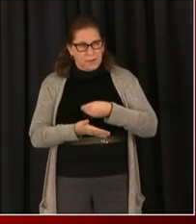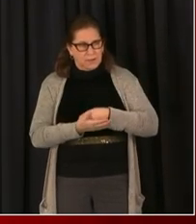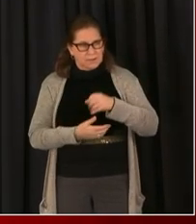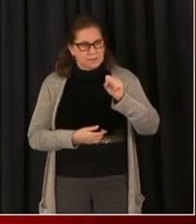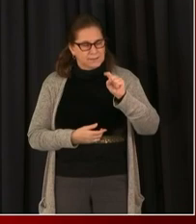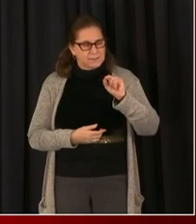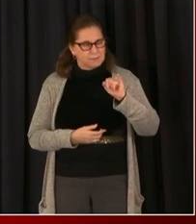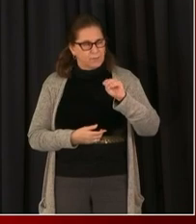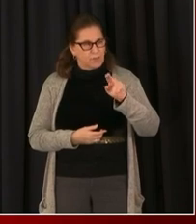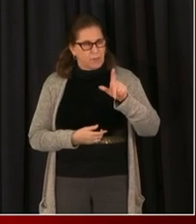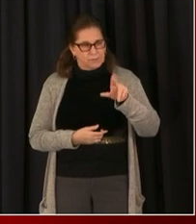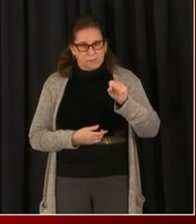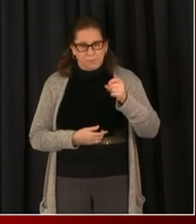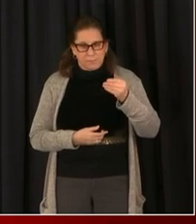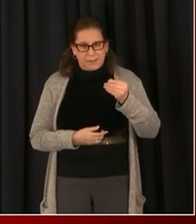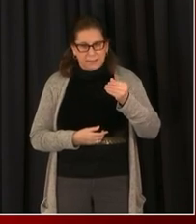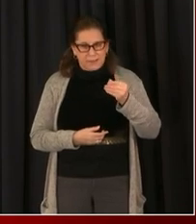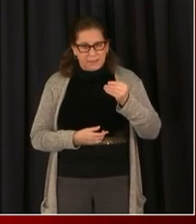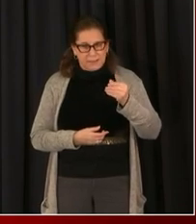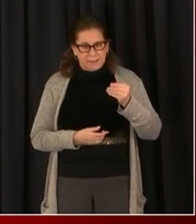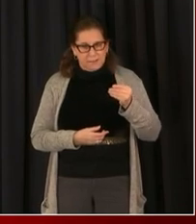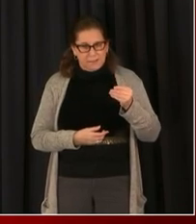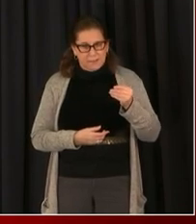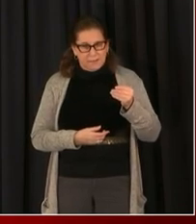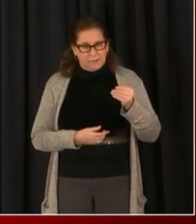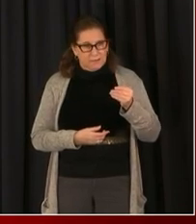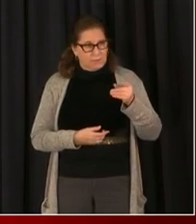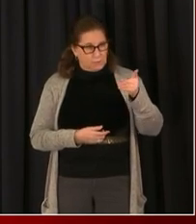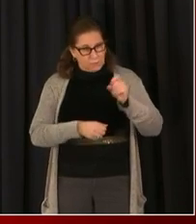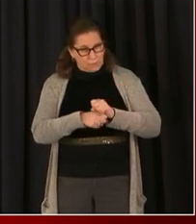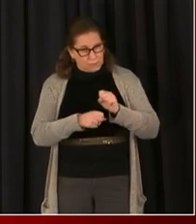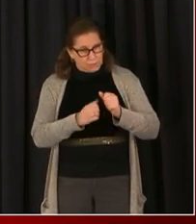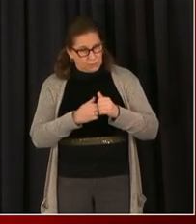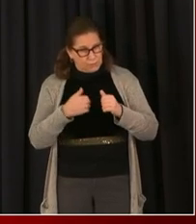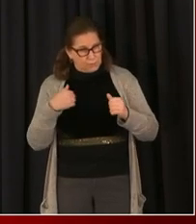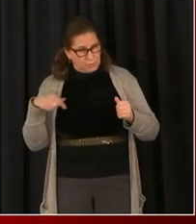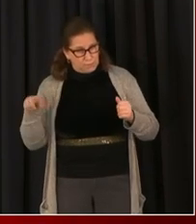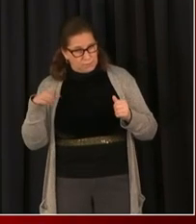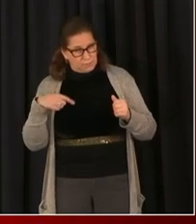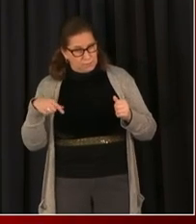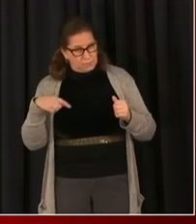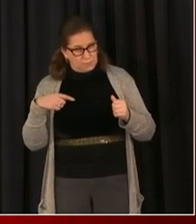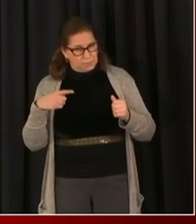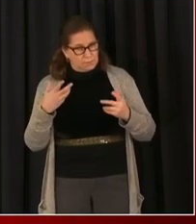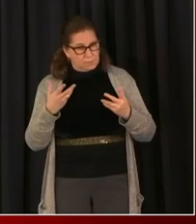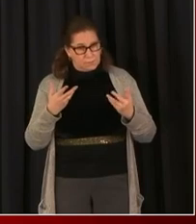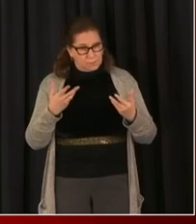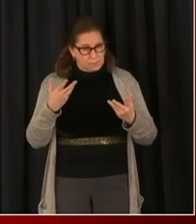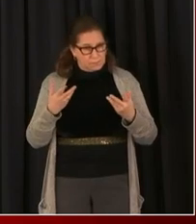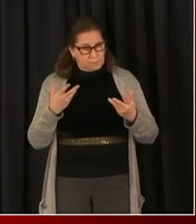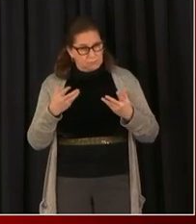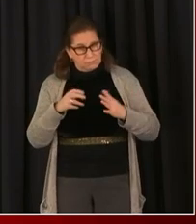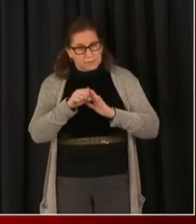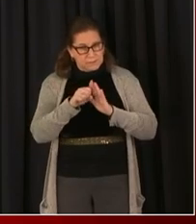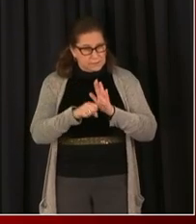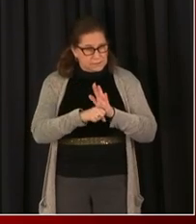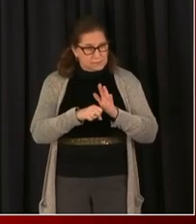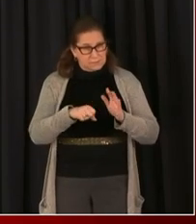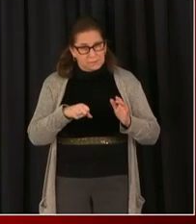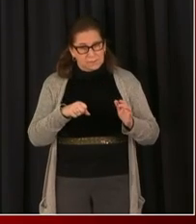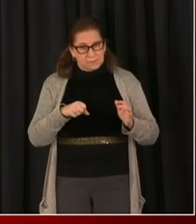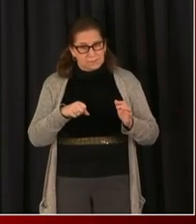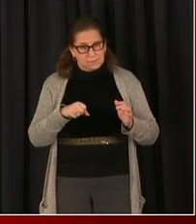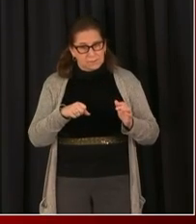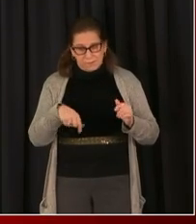with the Congress in terms of the district being considered a state as opposed to a territory? And my second question has to do